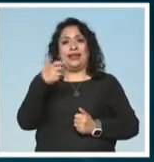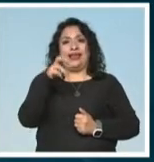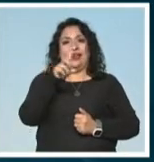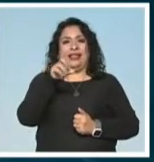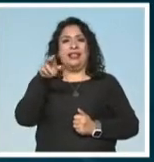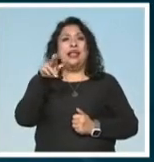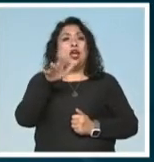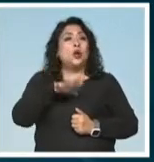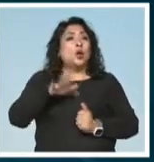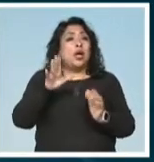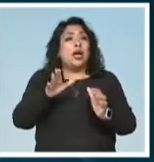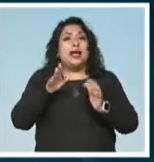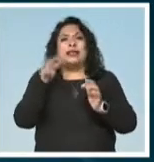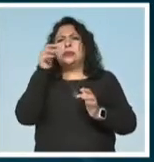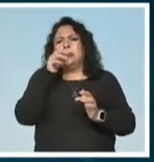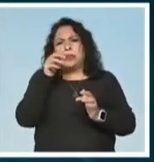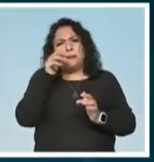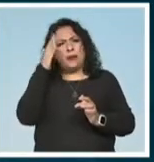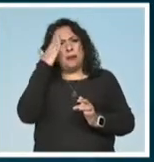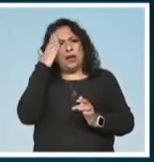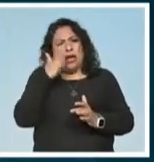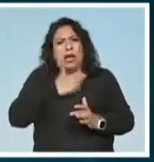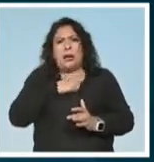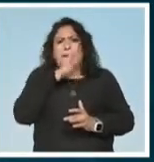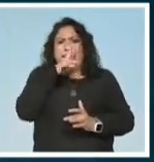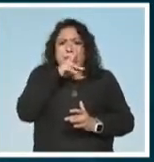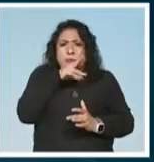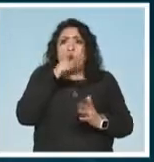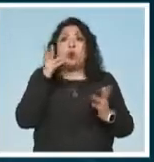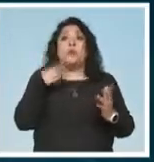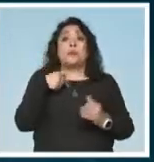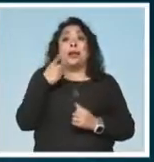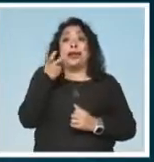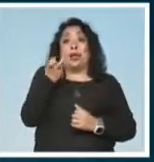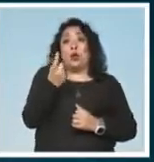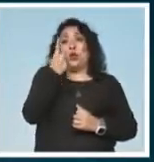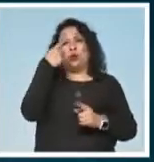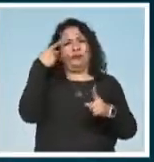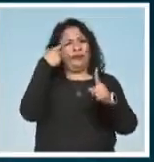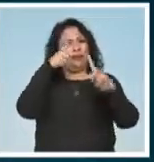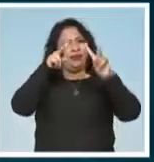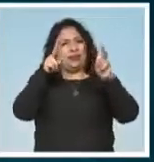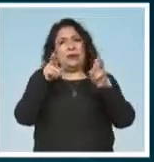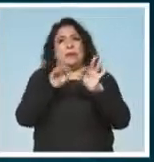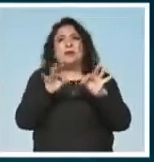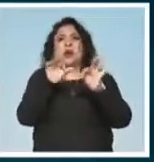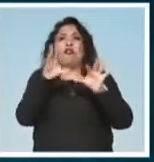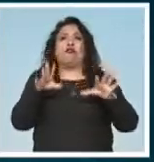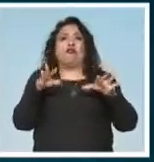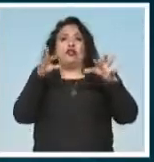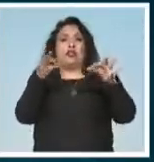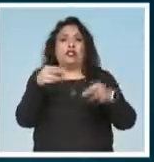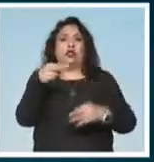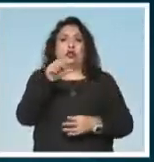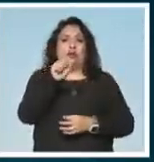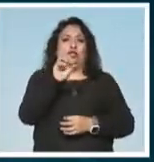el medio ambiente siempre ha estado en sus principales preocupaciones y es uno de los ejes centrales de su fundación